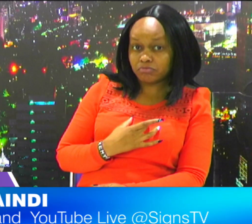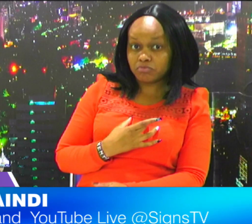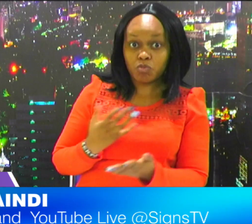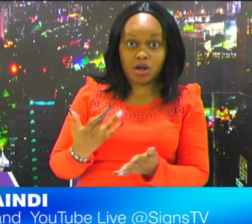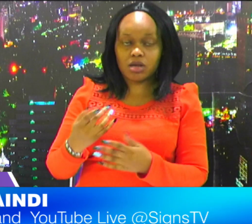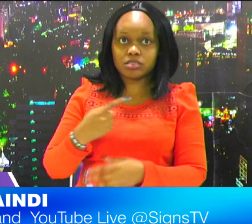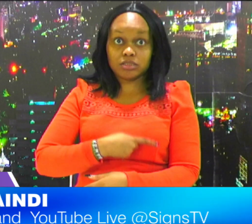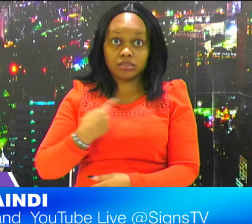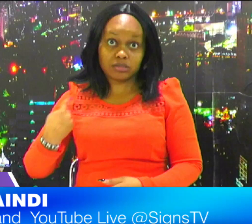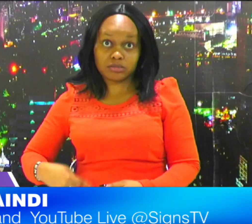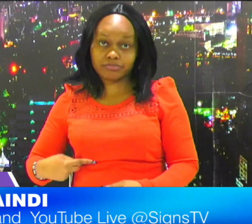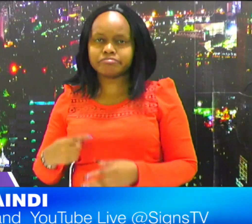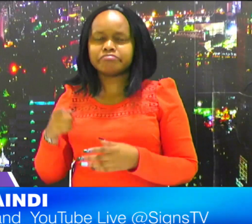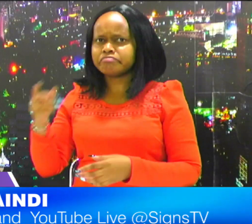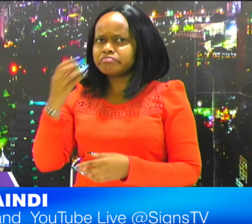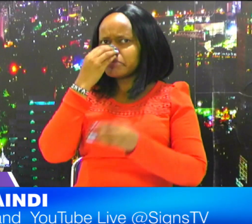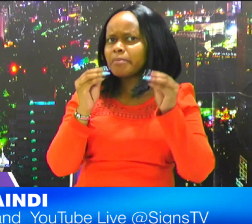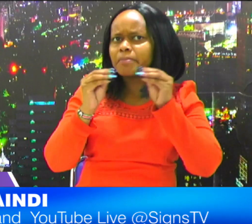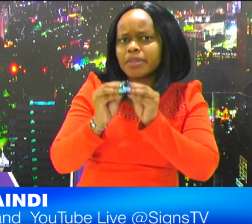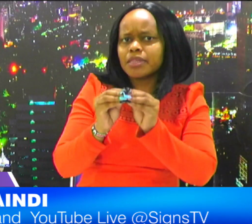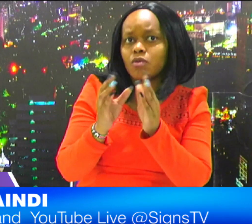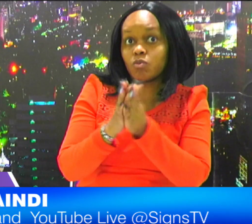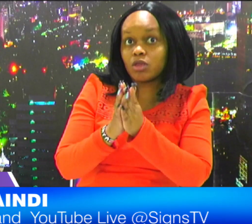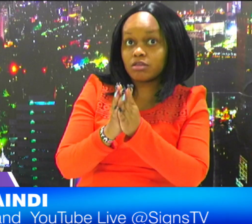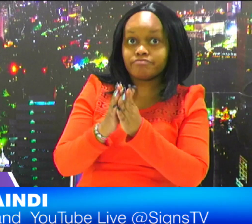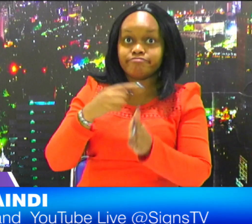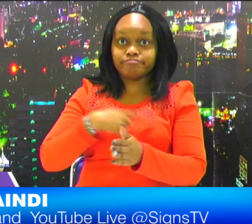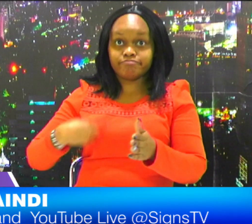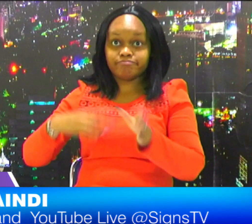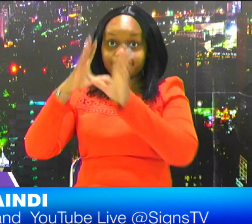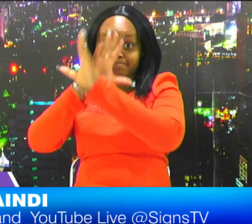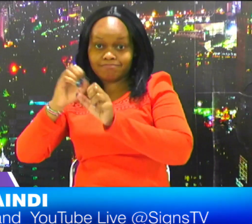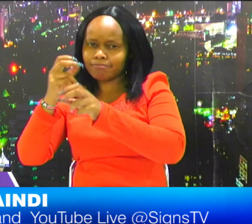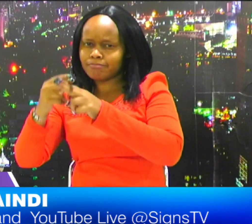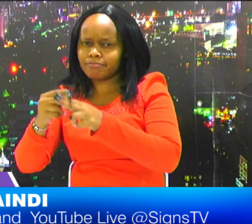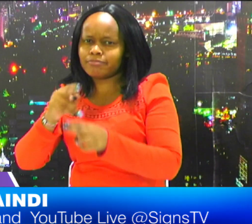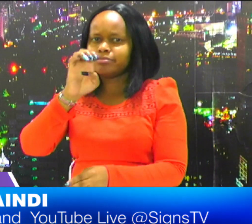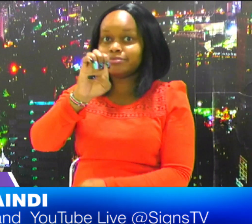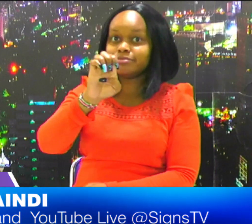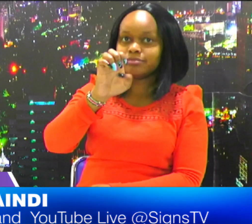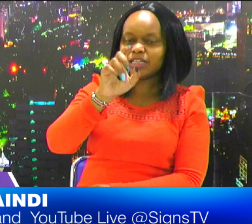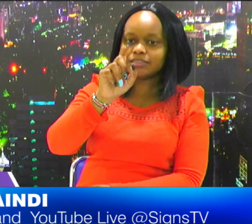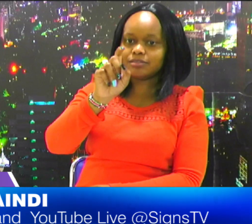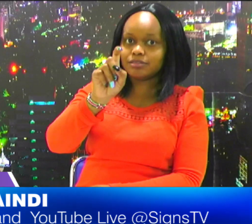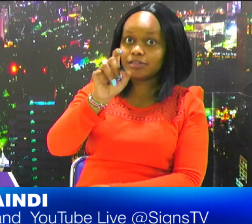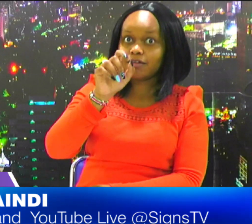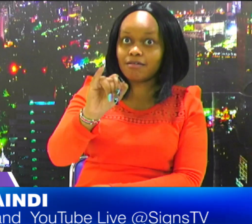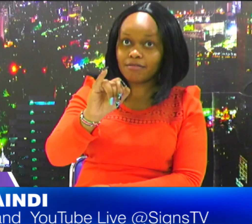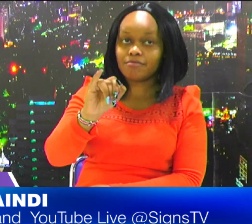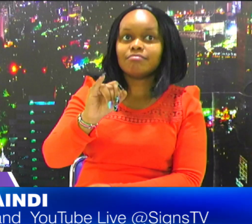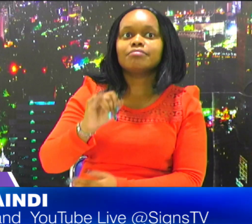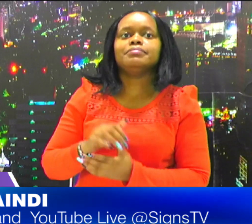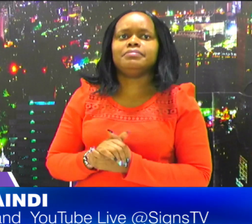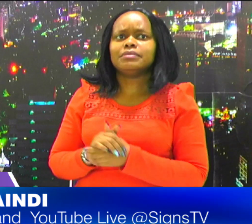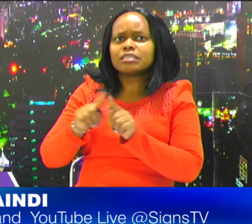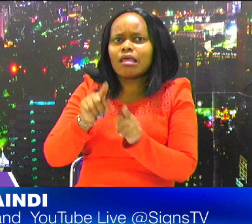spur economic growth. During his visit to China, he met with Chinese President